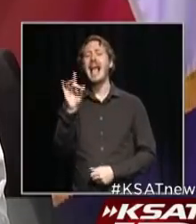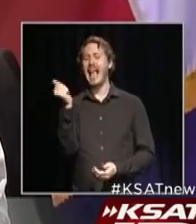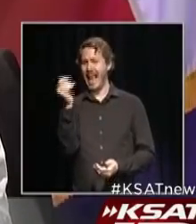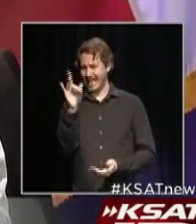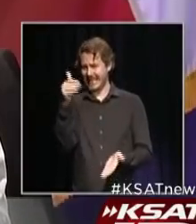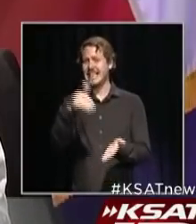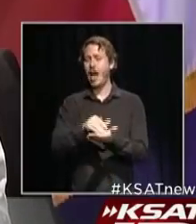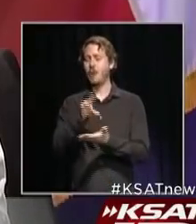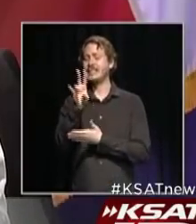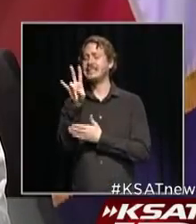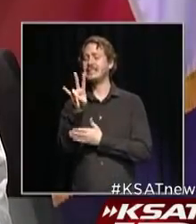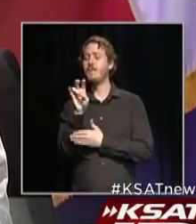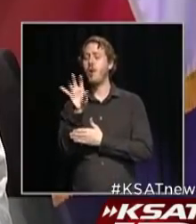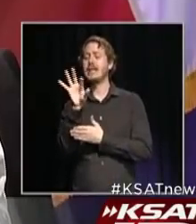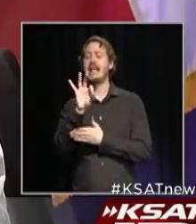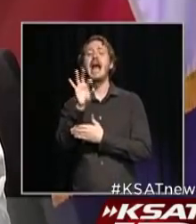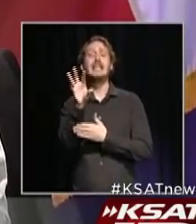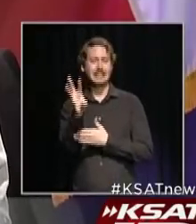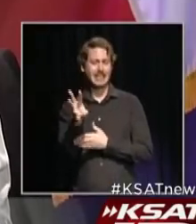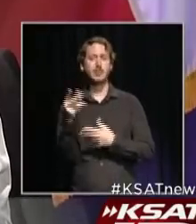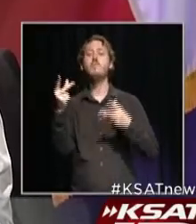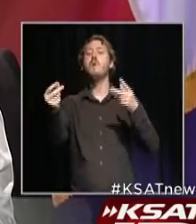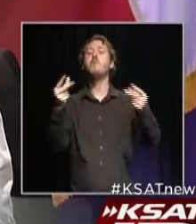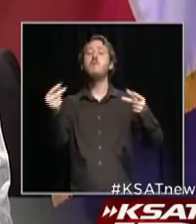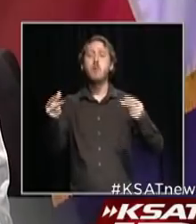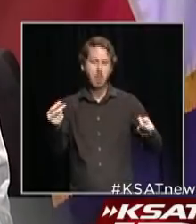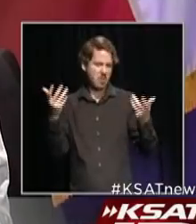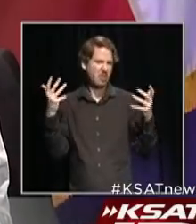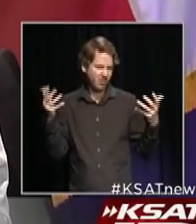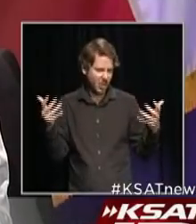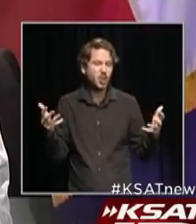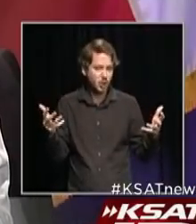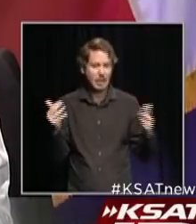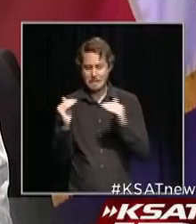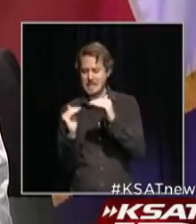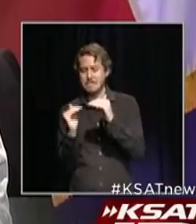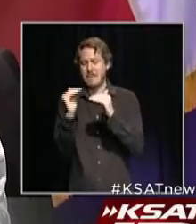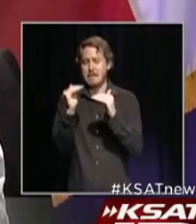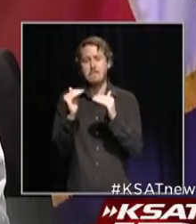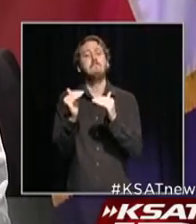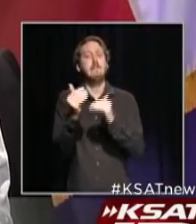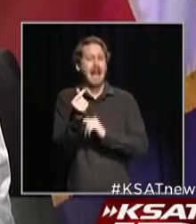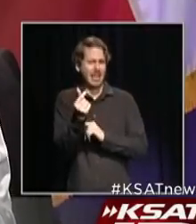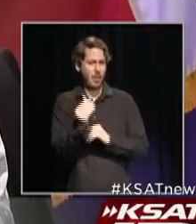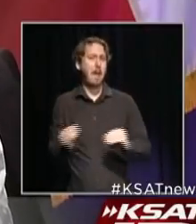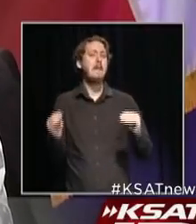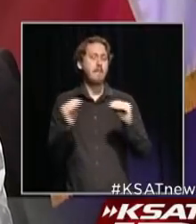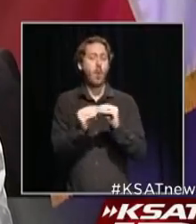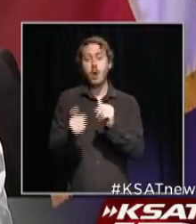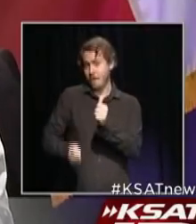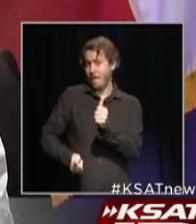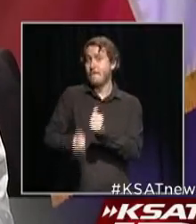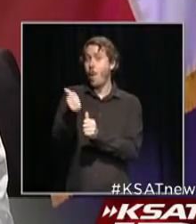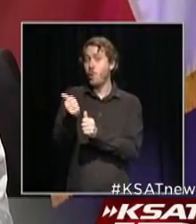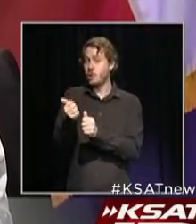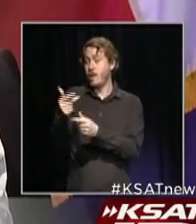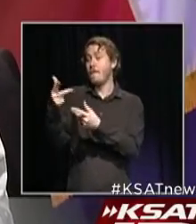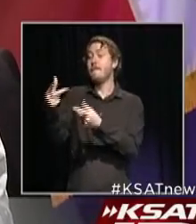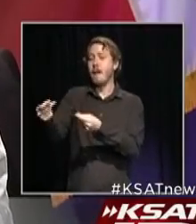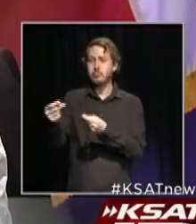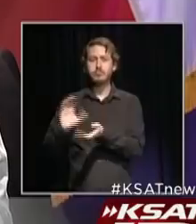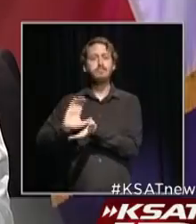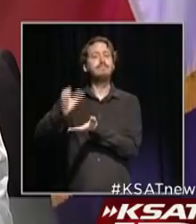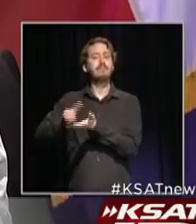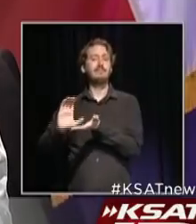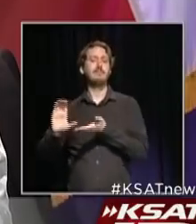18,796 doses have been administered in Bexar County. It's actually slightly more than that. Most of the doses are being allocated to local